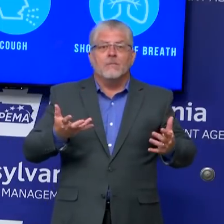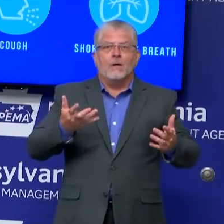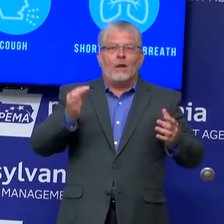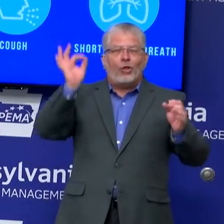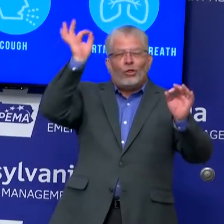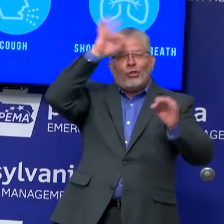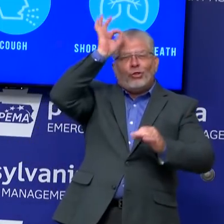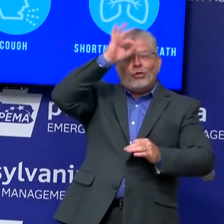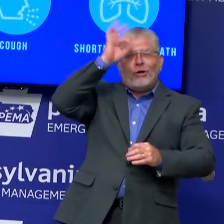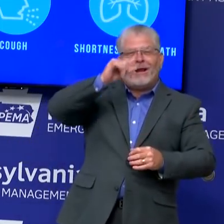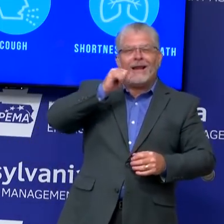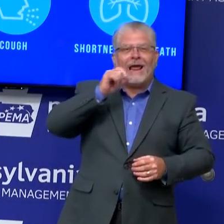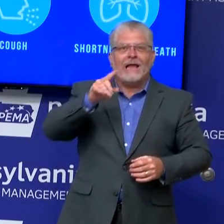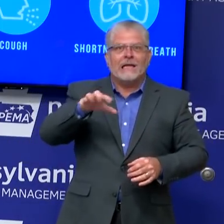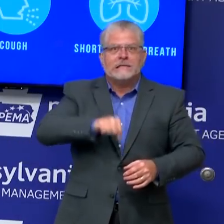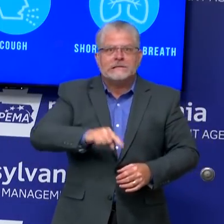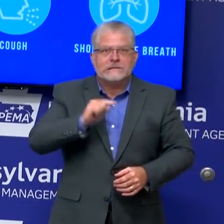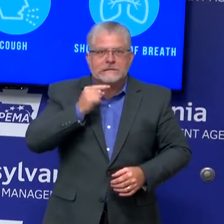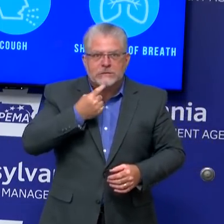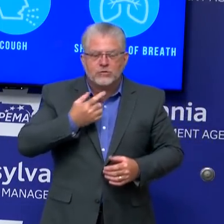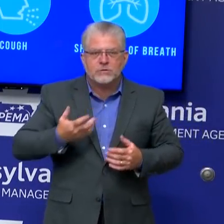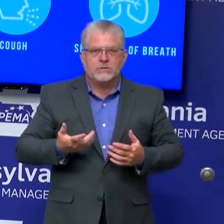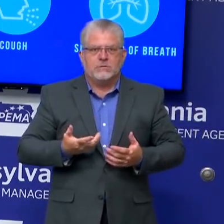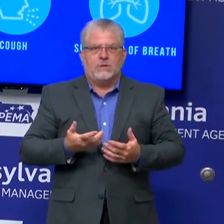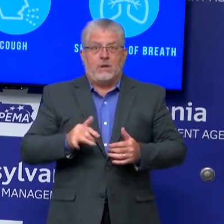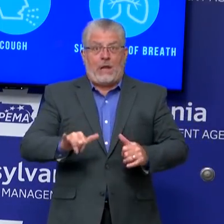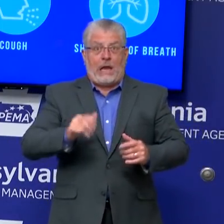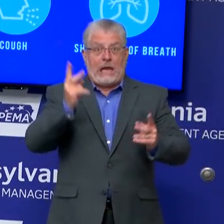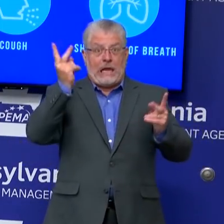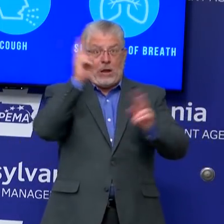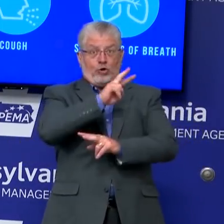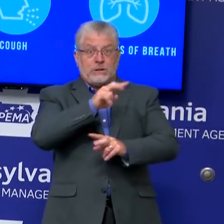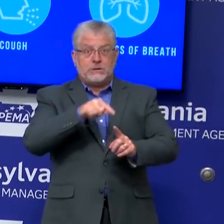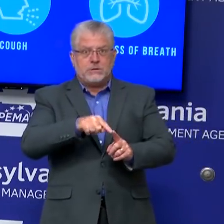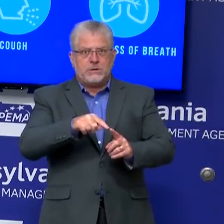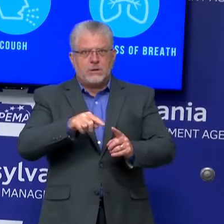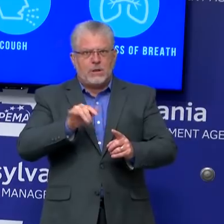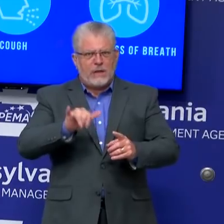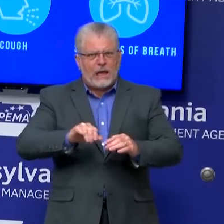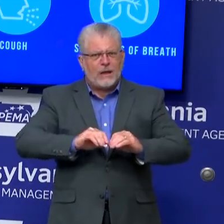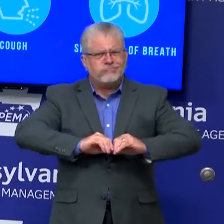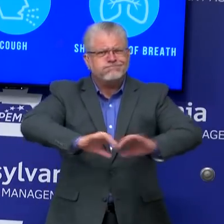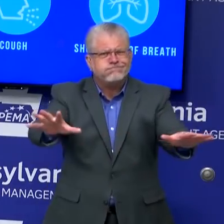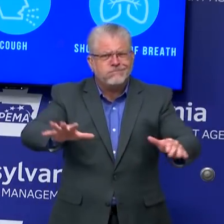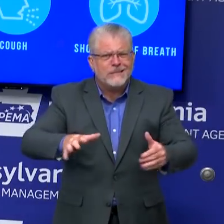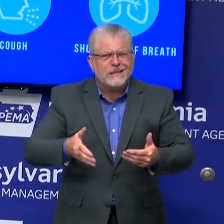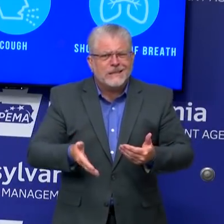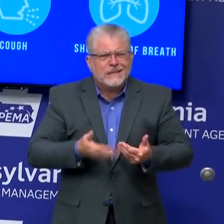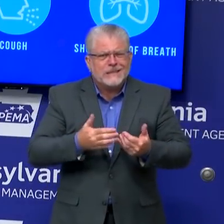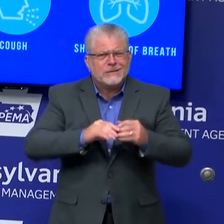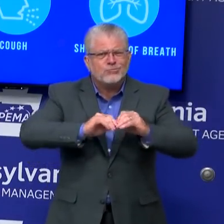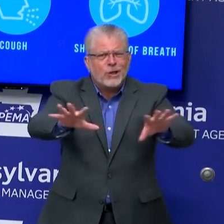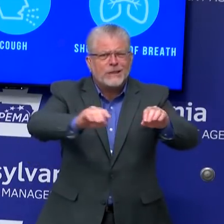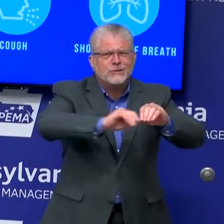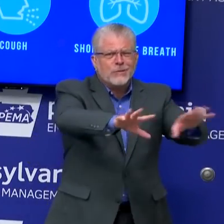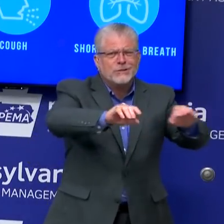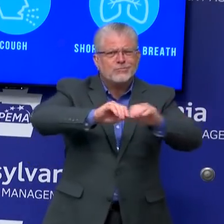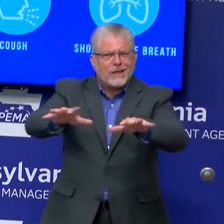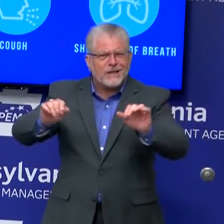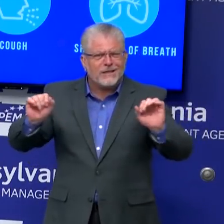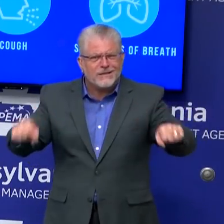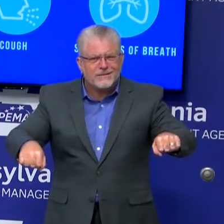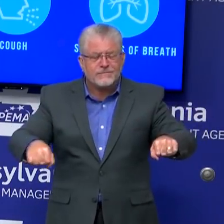this carelessness has resulted in pockets of super spreading. Second is out-of-state travel, both